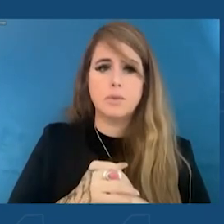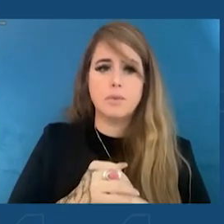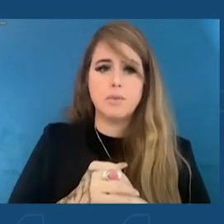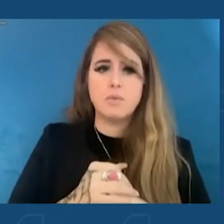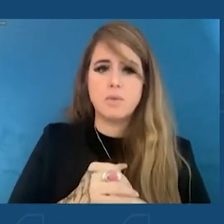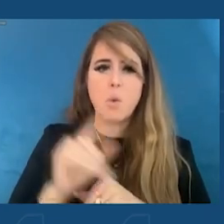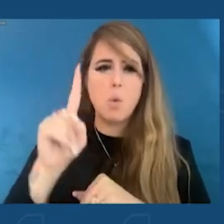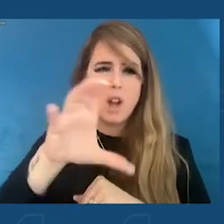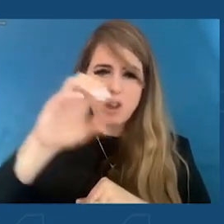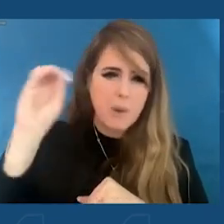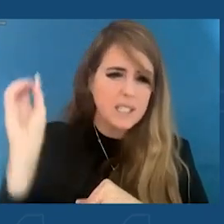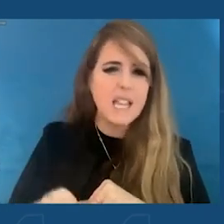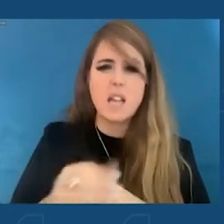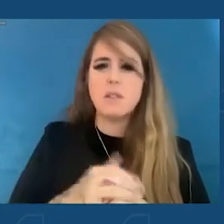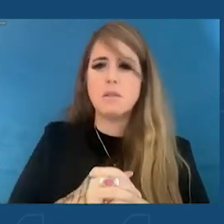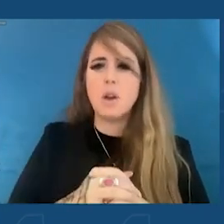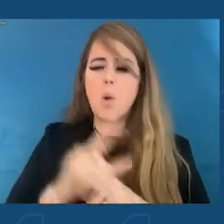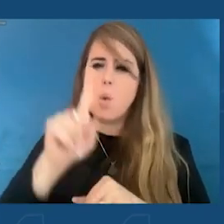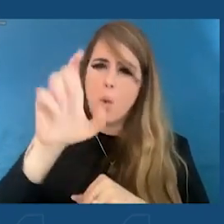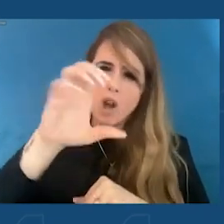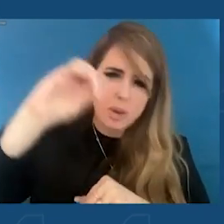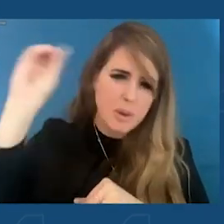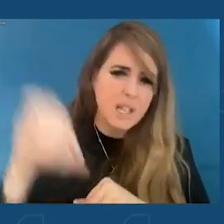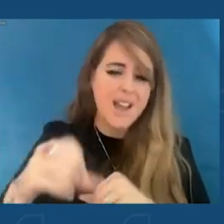100%. 100%.